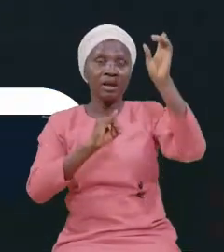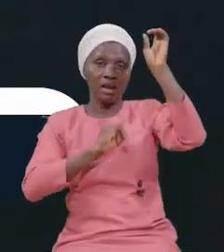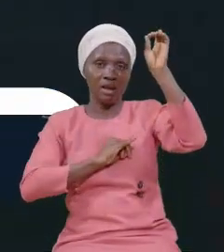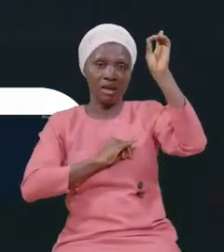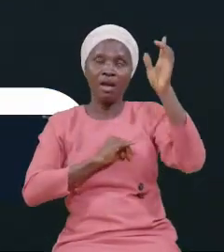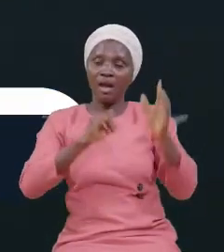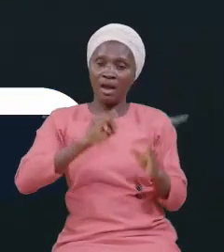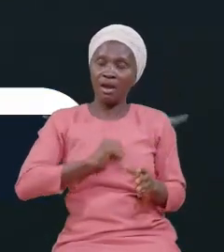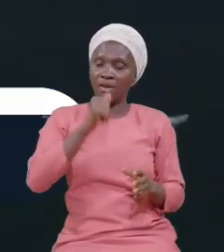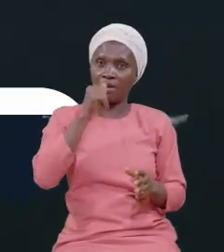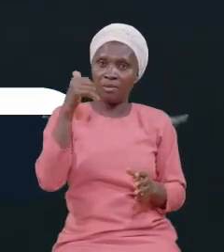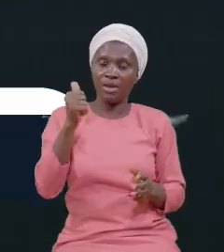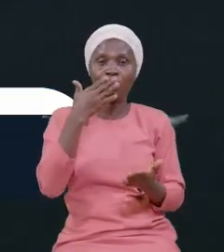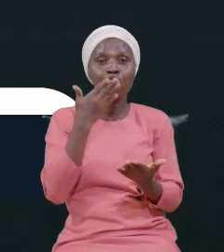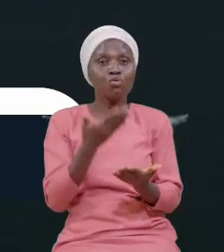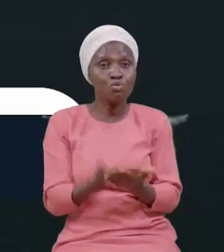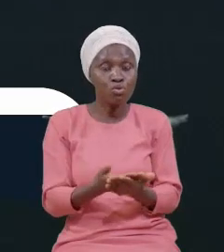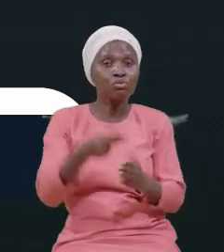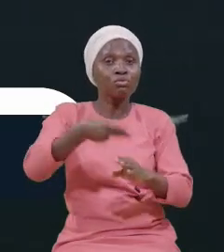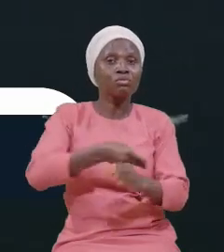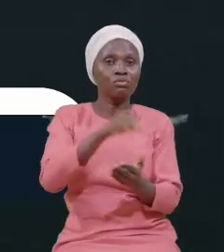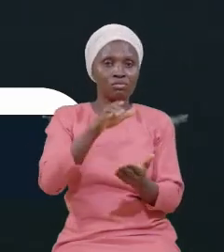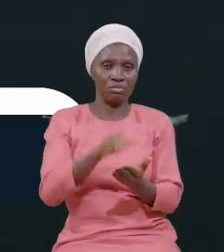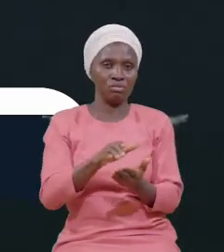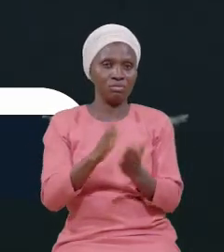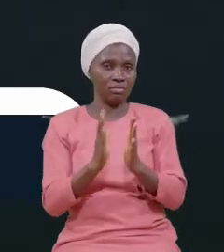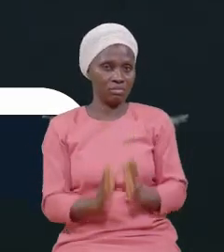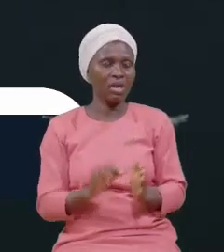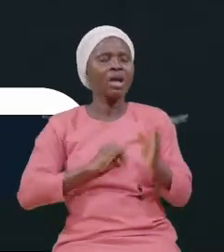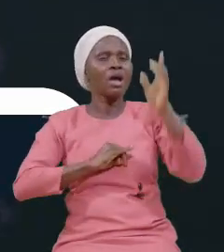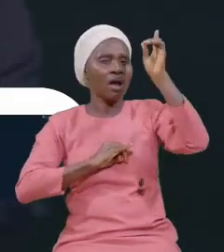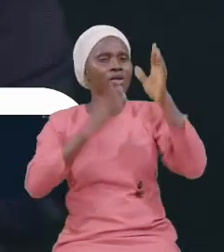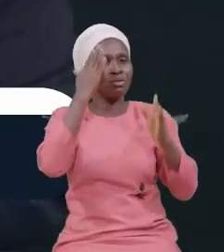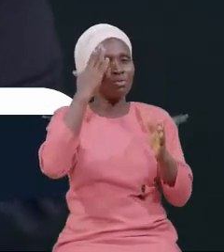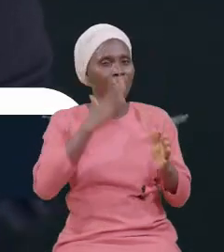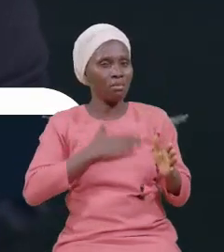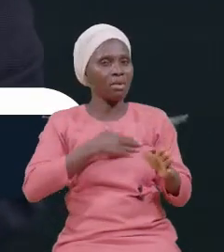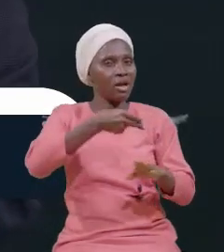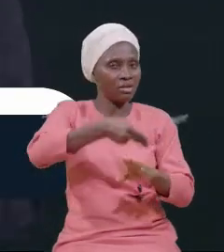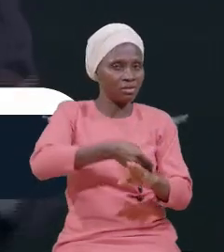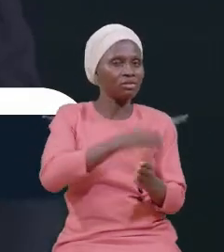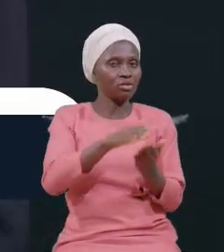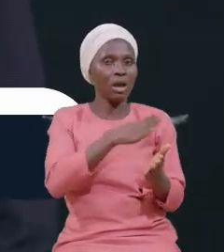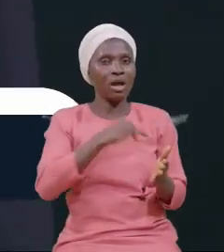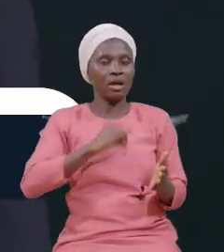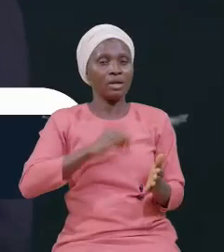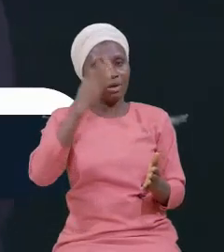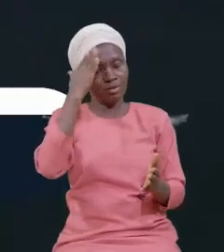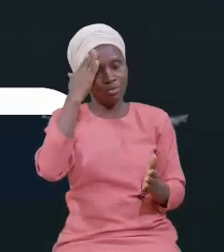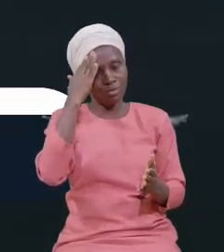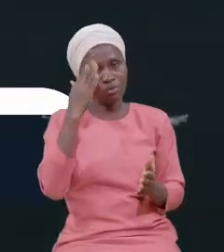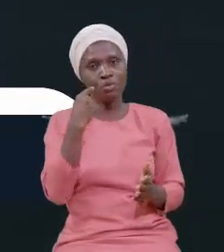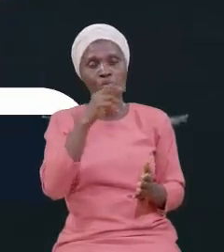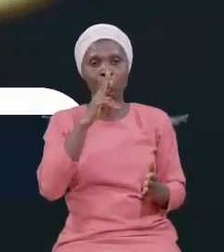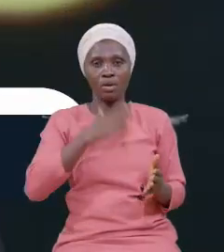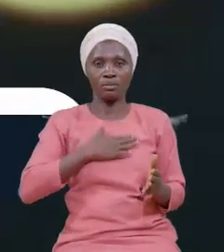shepherd, and know my sheep, and I'm known of mine. He is the good